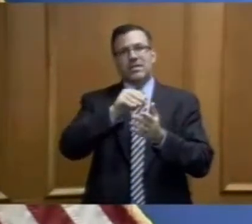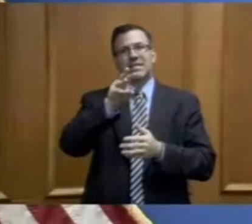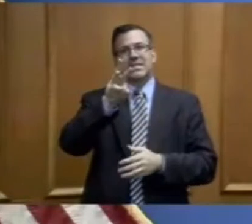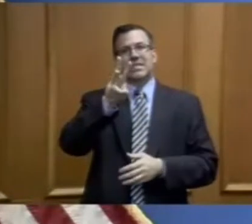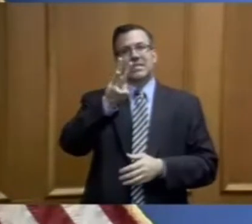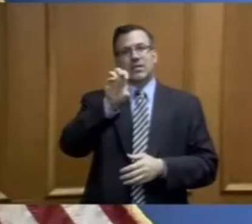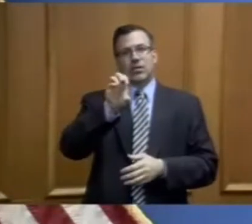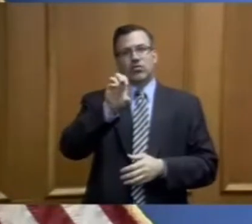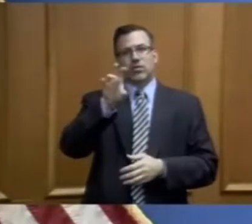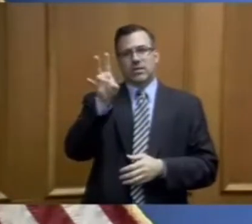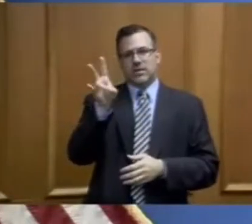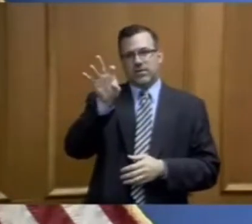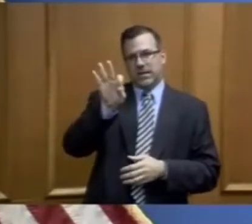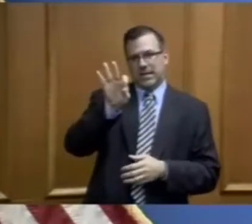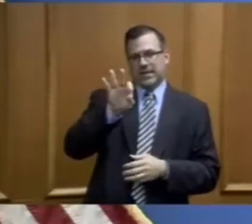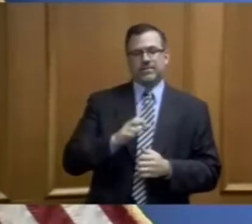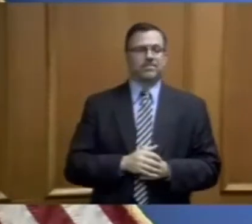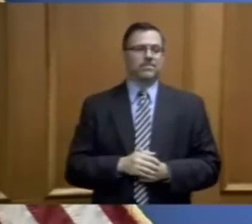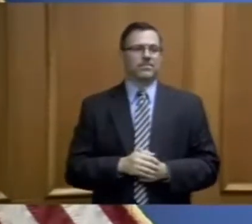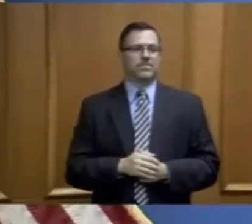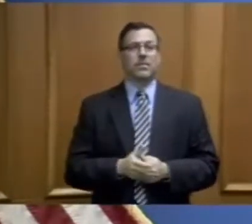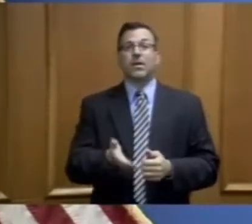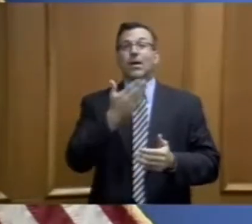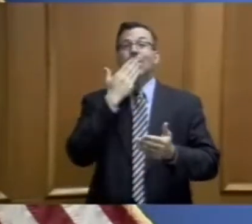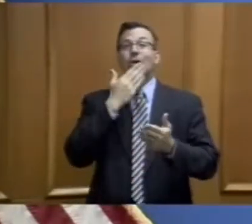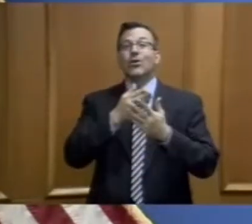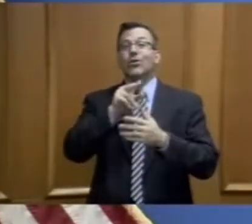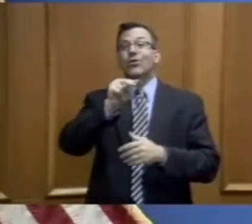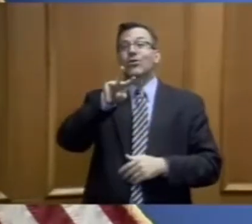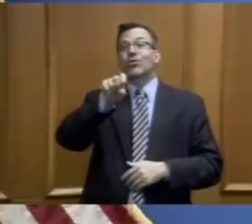21,679. The good news is that